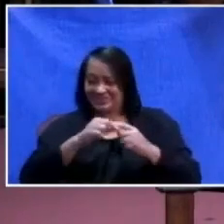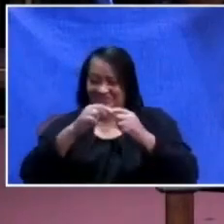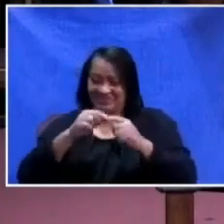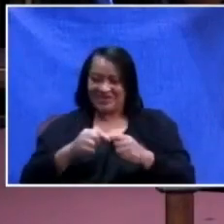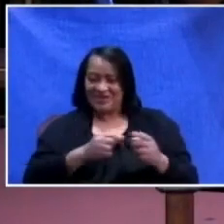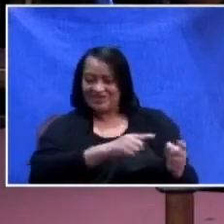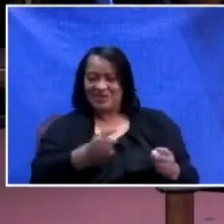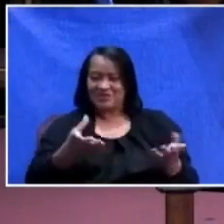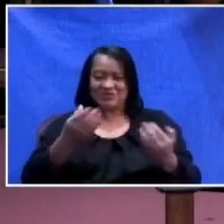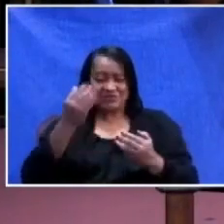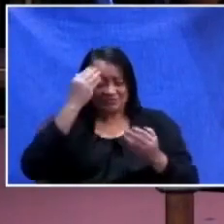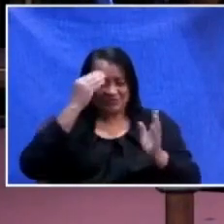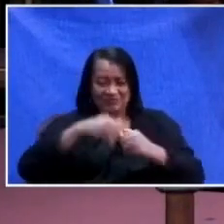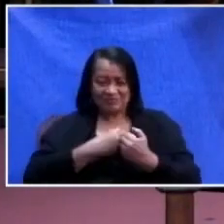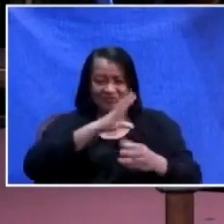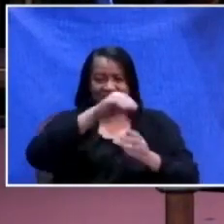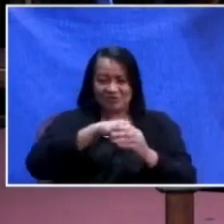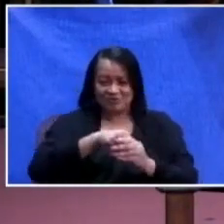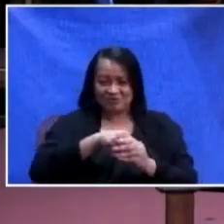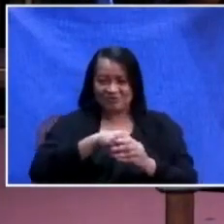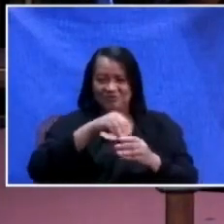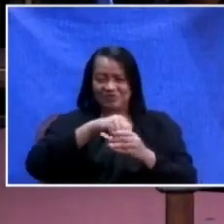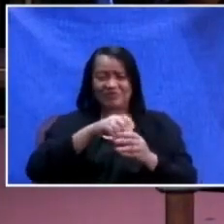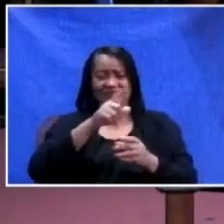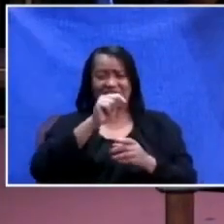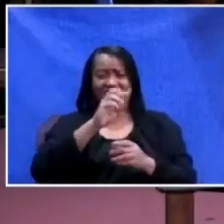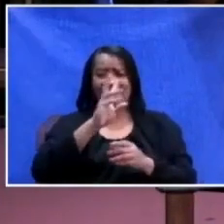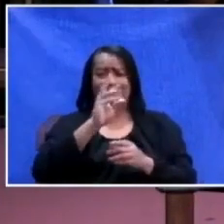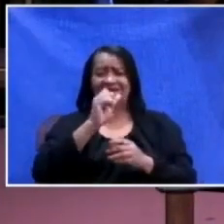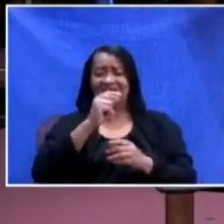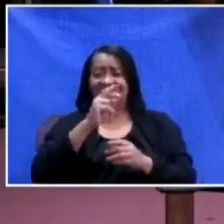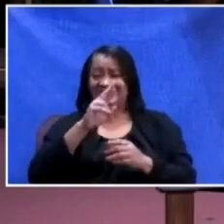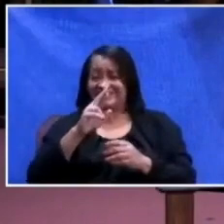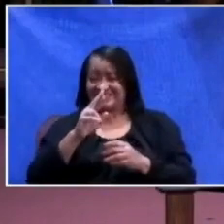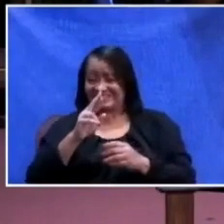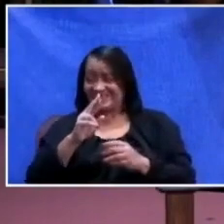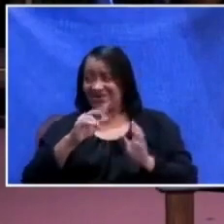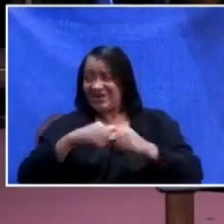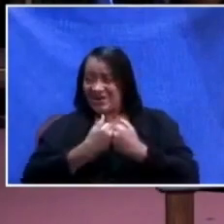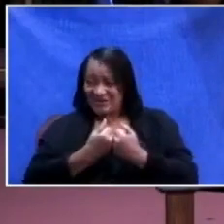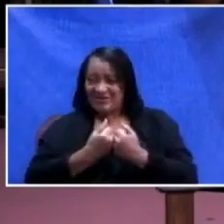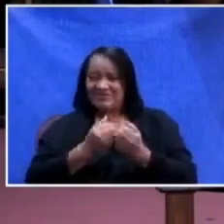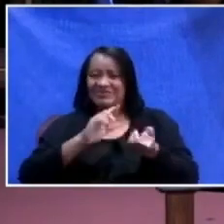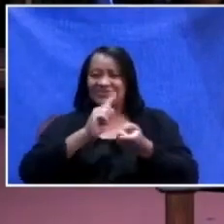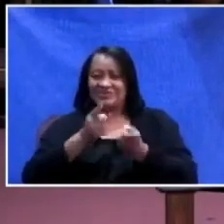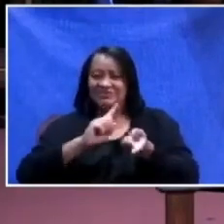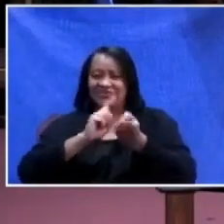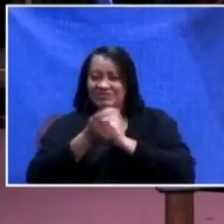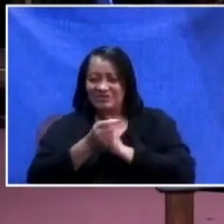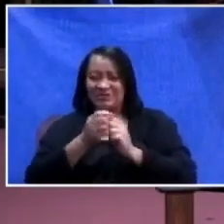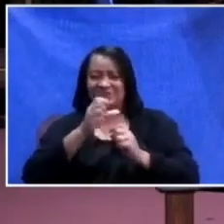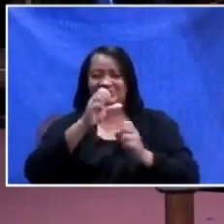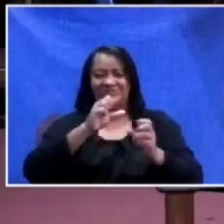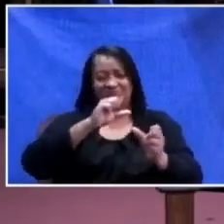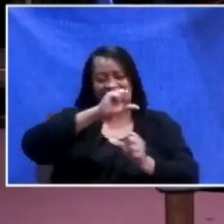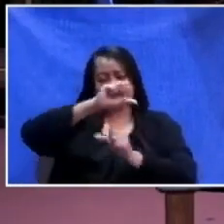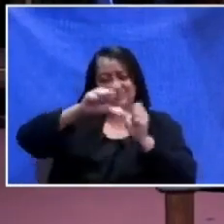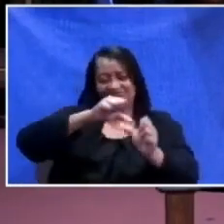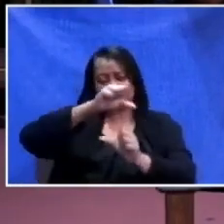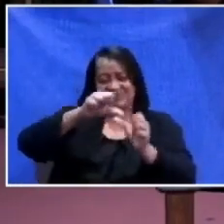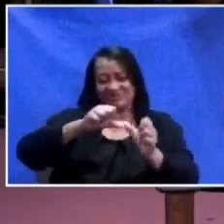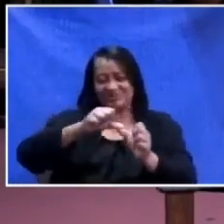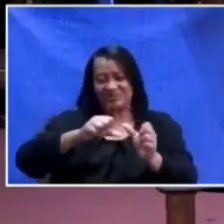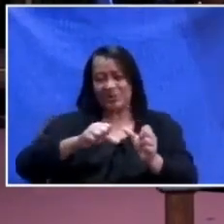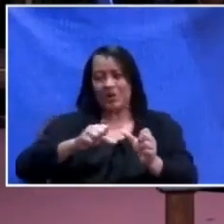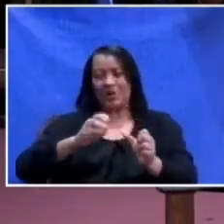want to know, how did you get involved with Twitter? Why and how did that become your social media platform of